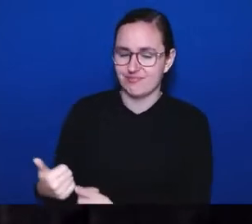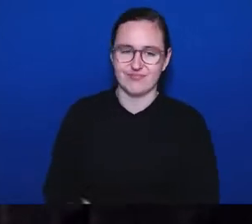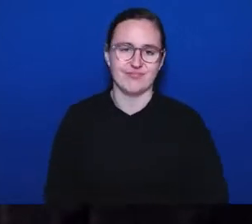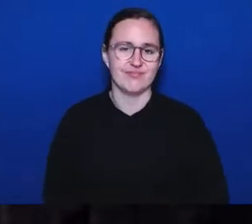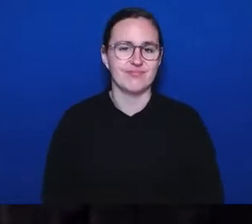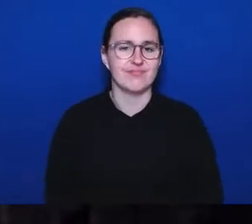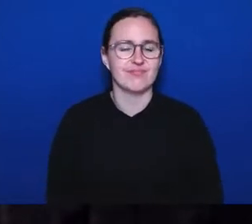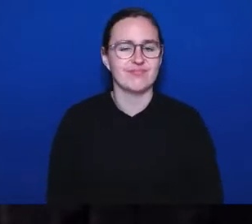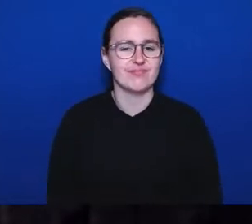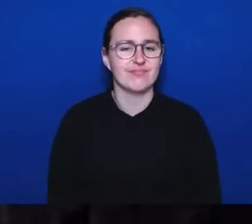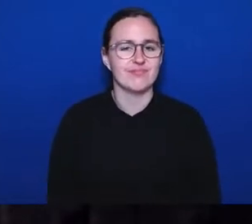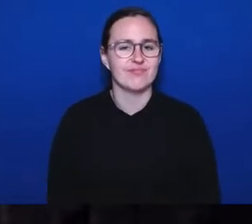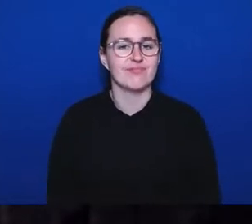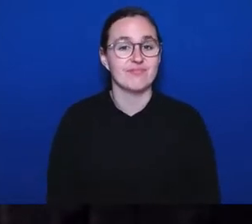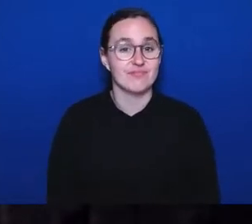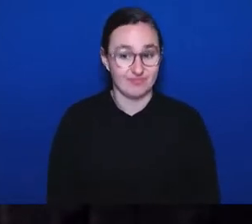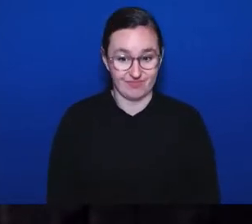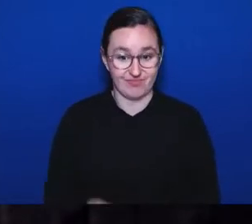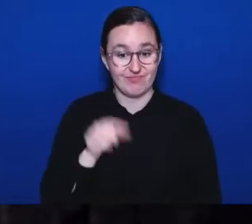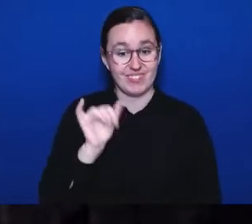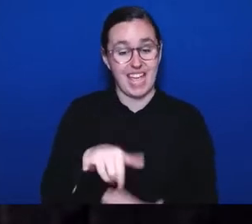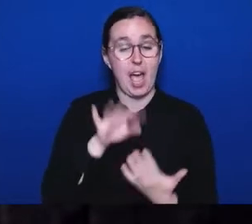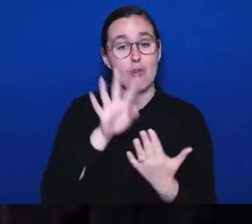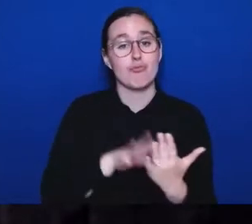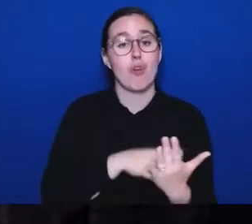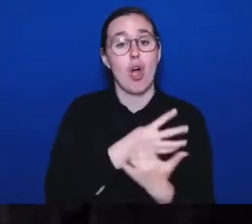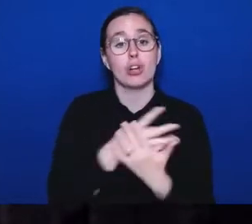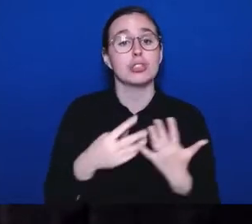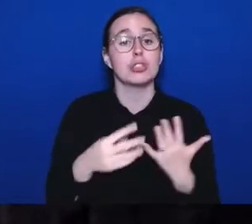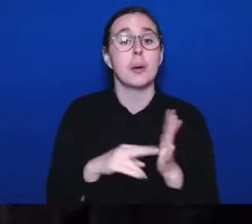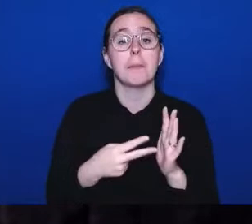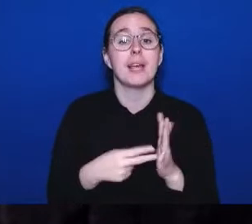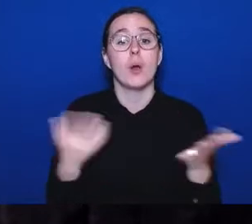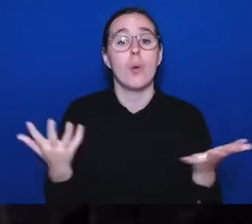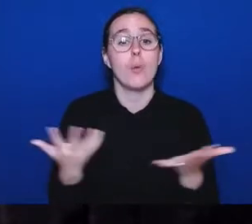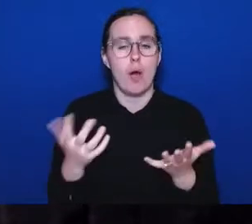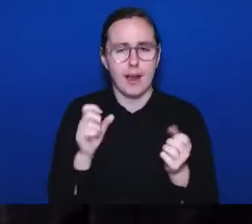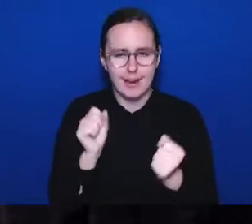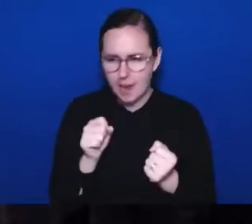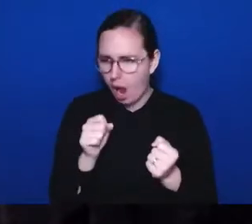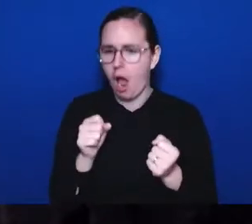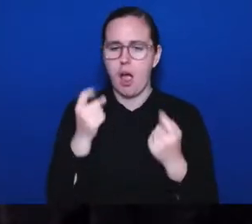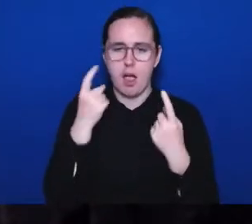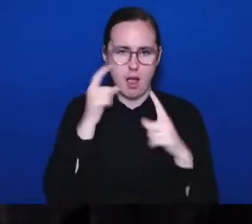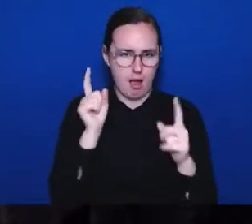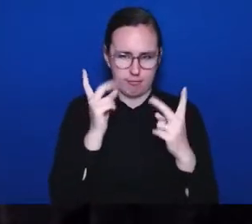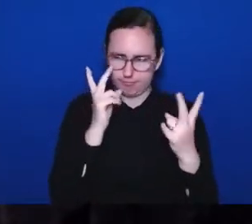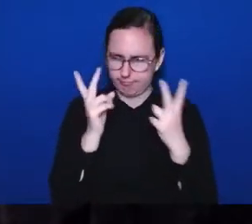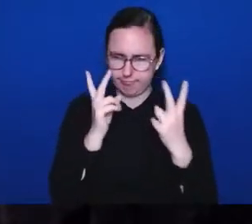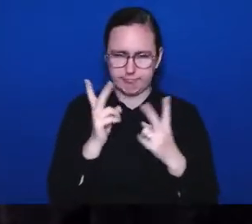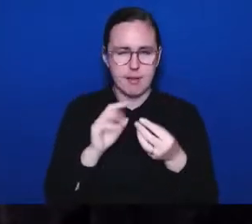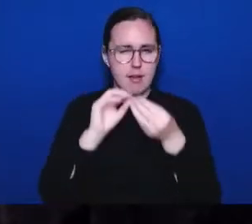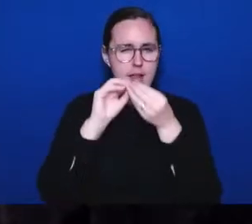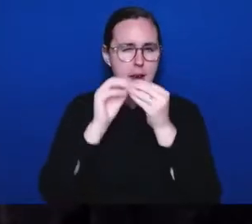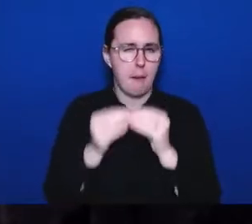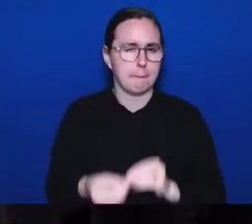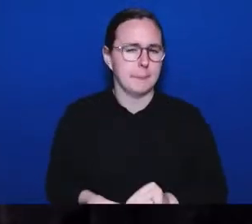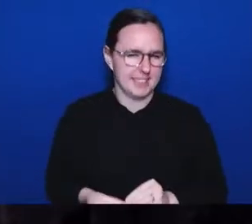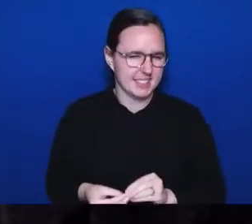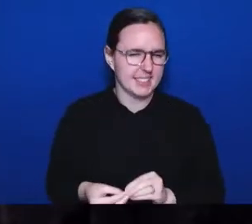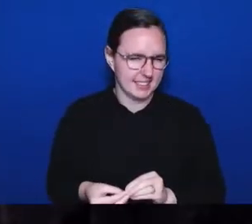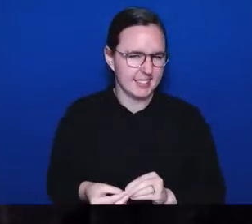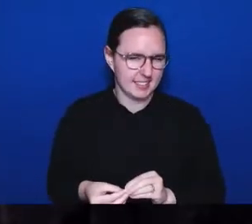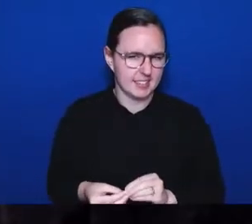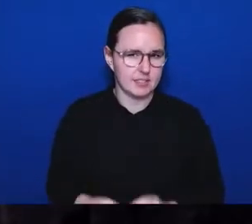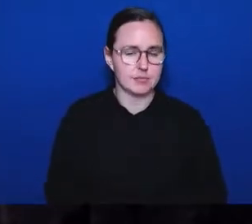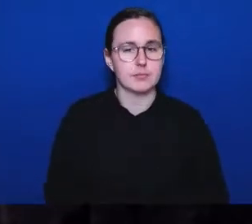us to more clearly monitor the effects of that on the system. So if you're asking, this agreement, does this mean X number